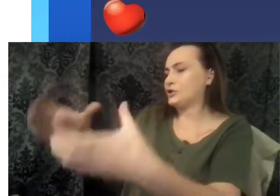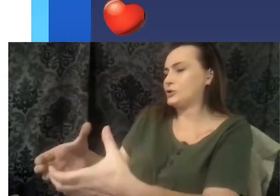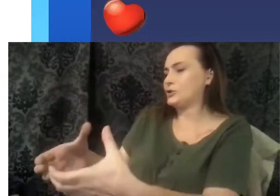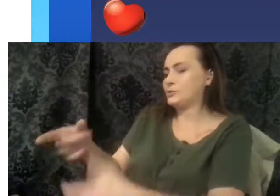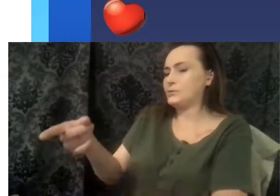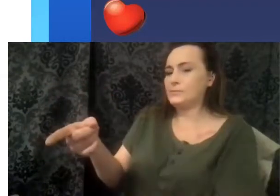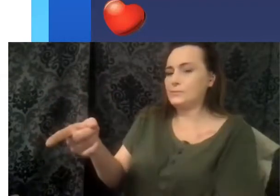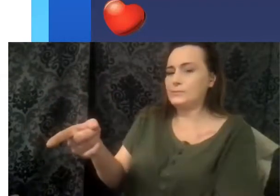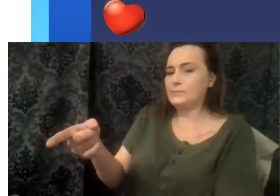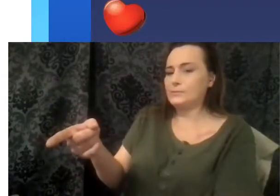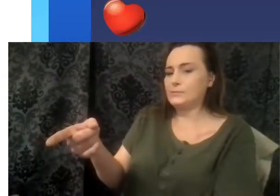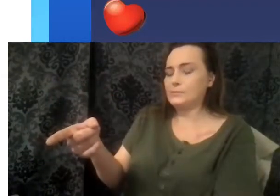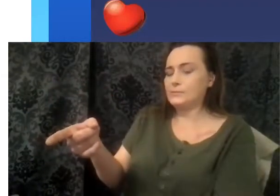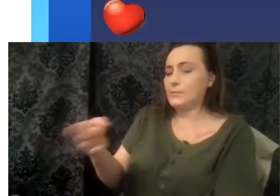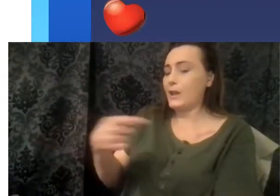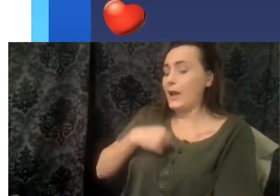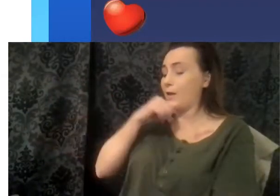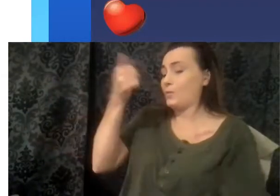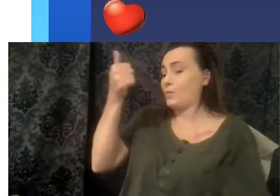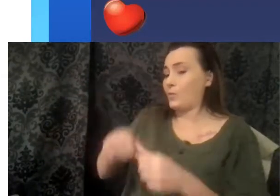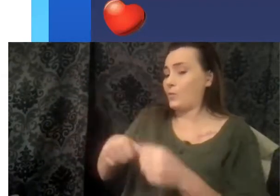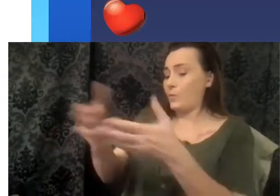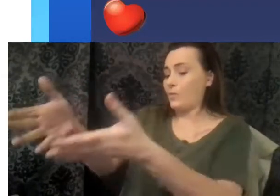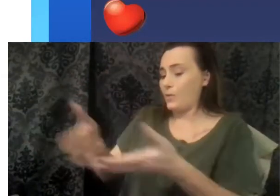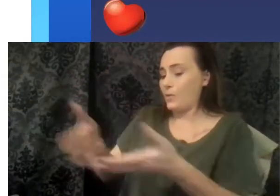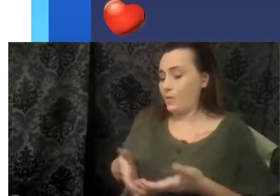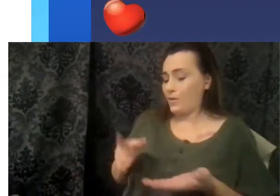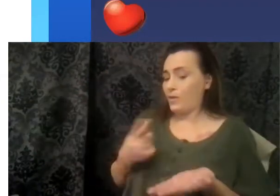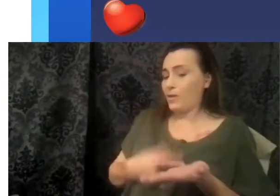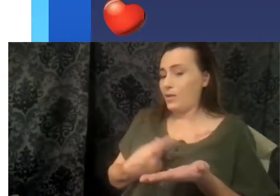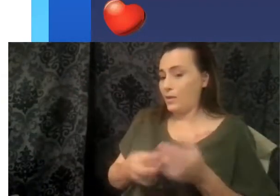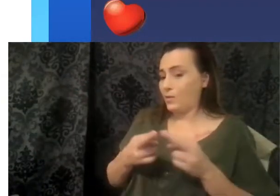there? Because I don't recall it being brought back to the region.